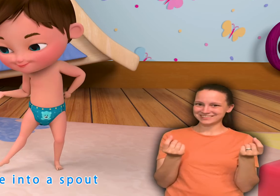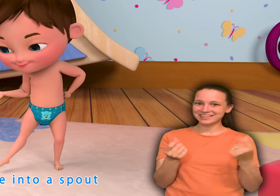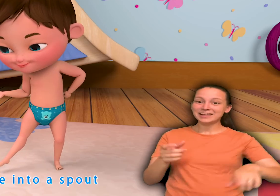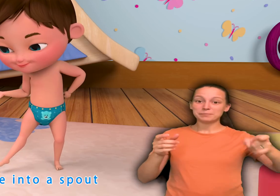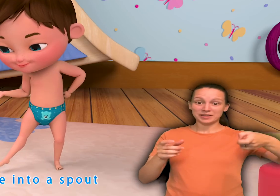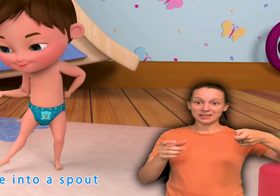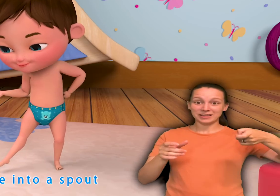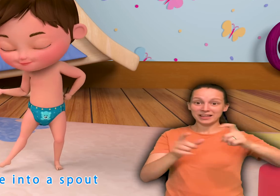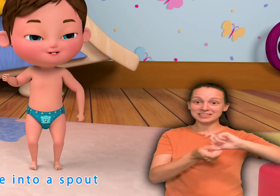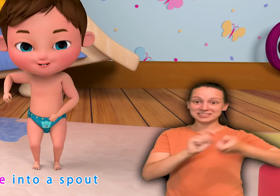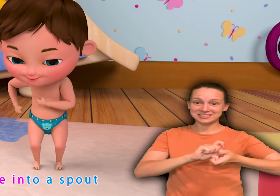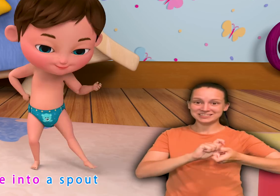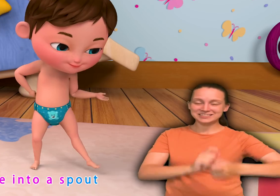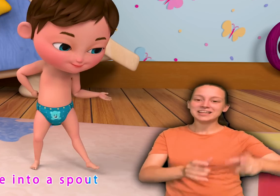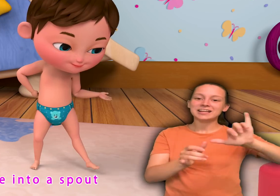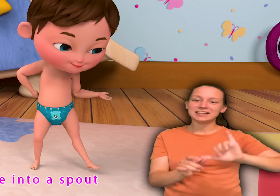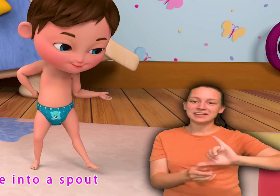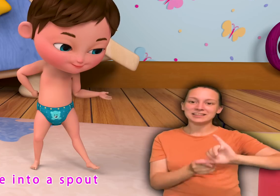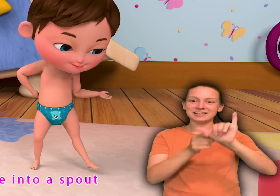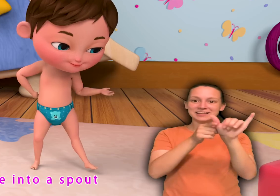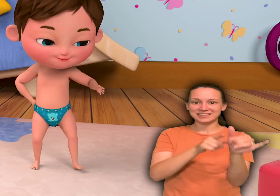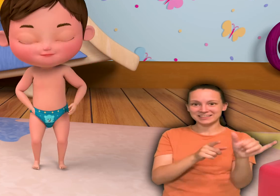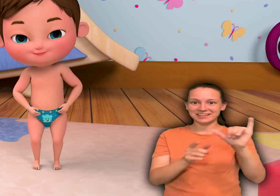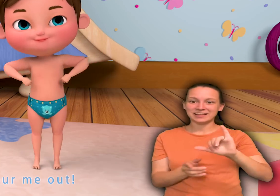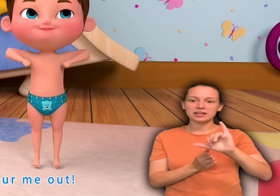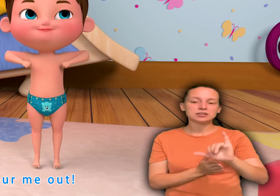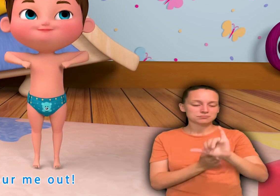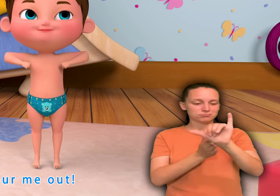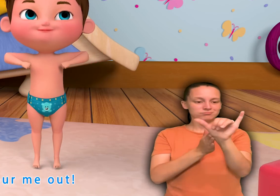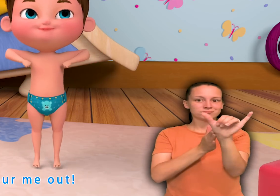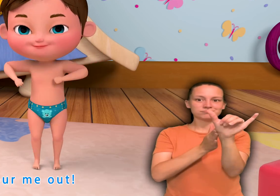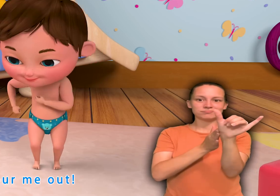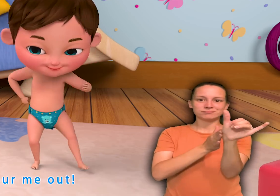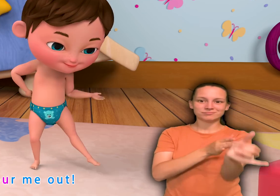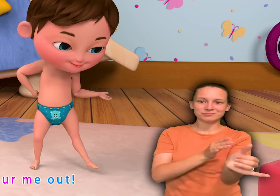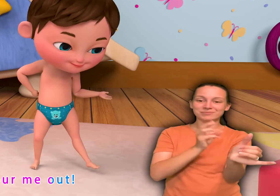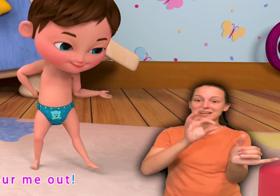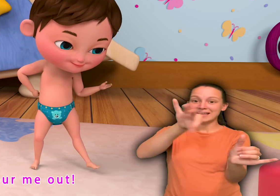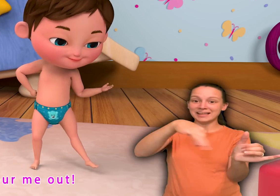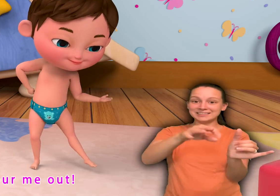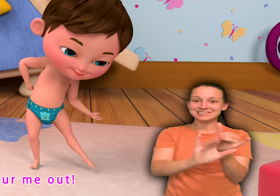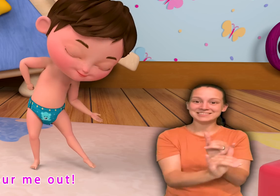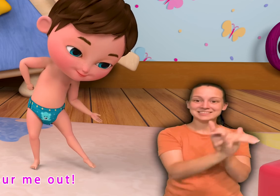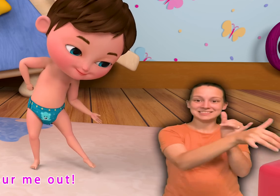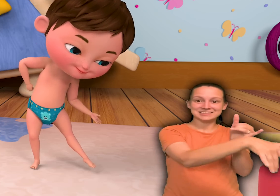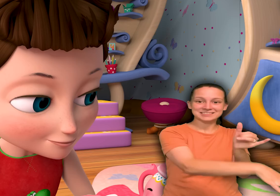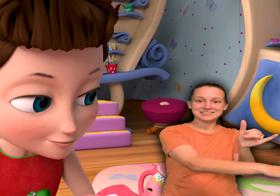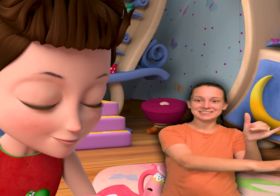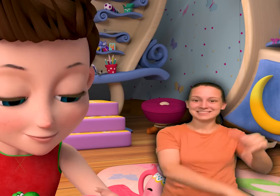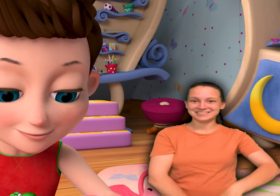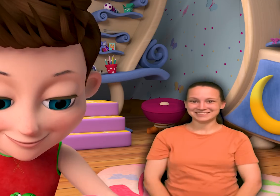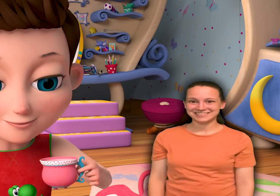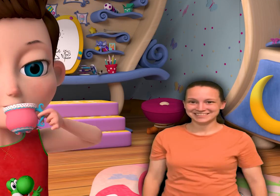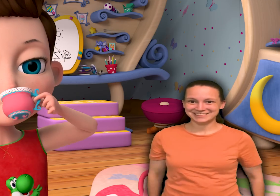do I can change my handle into a spout tip me over and pour me